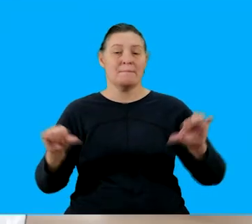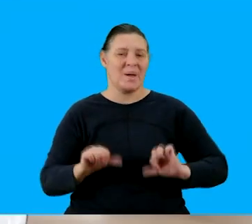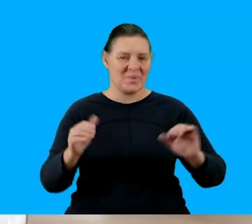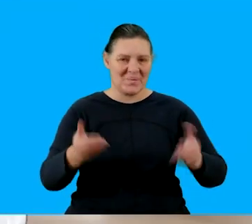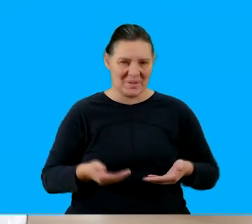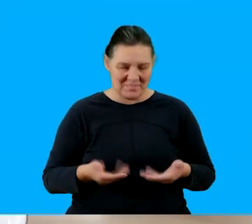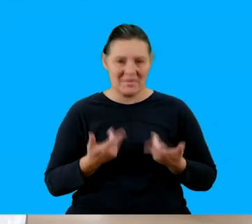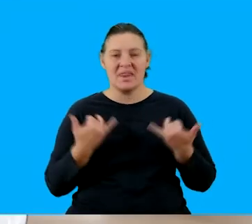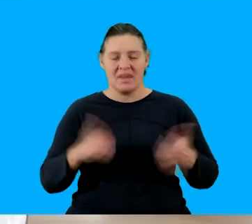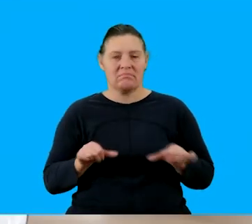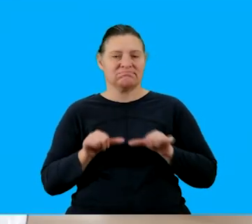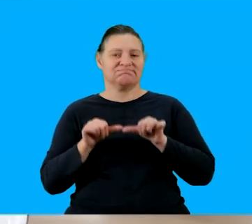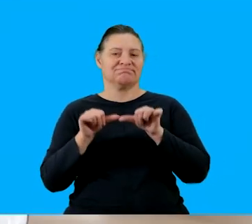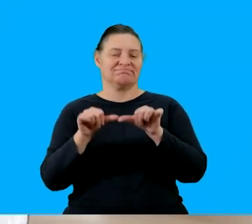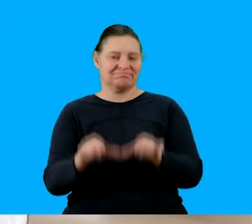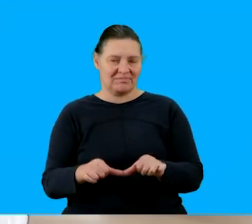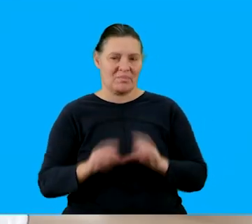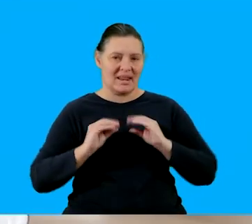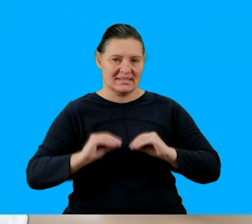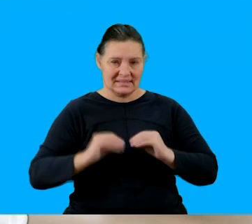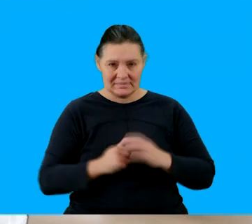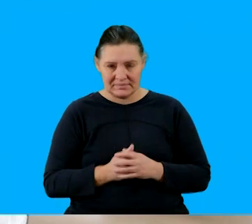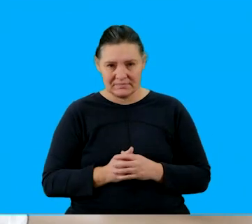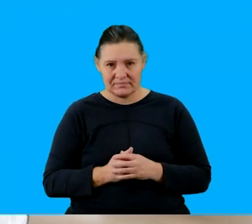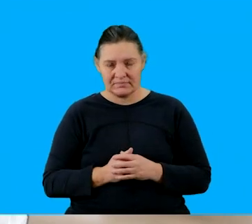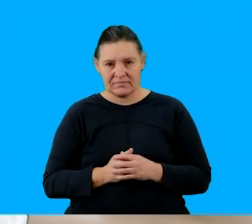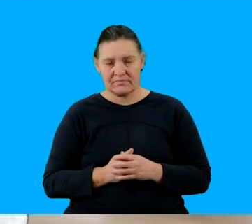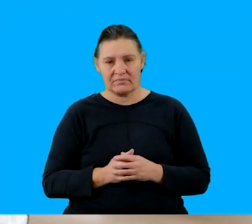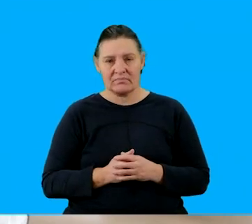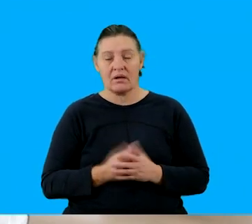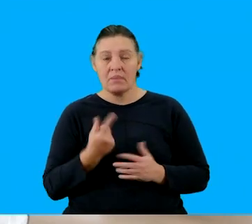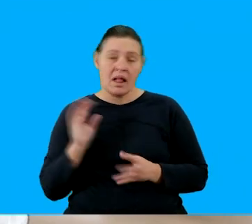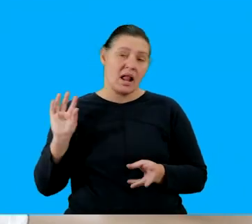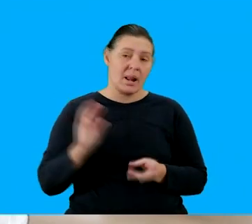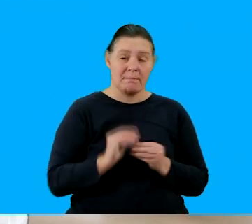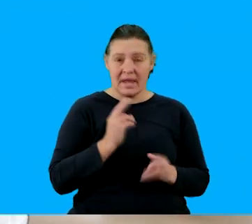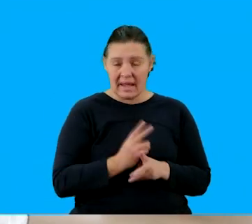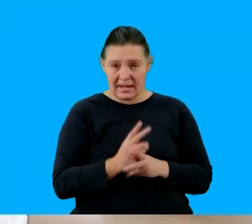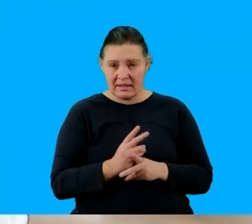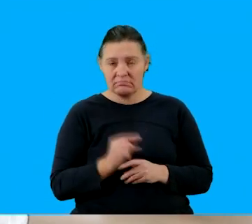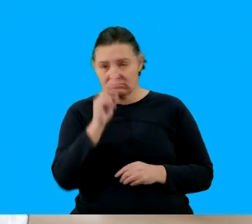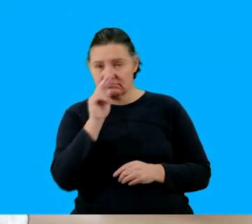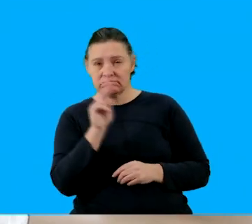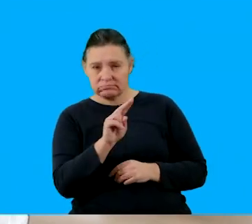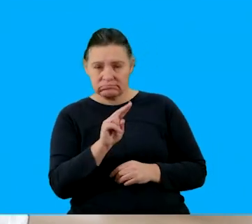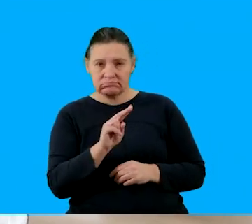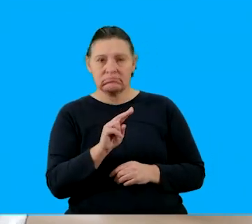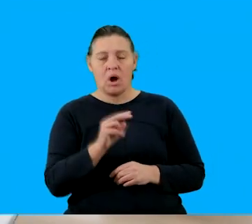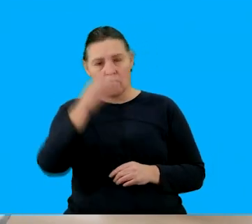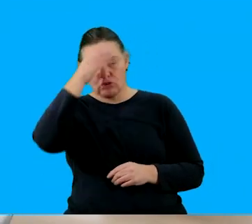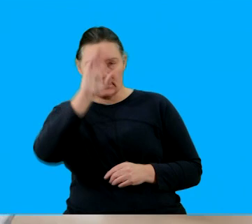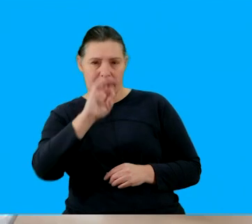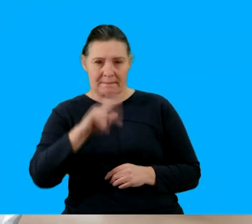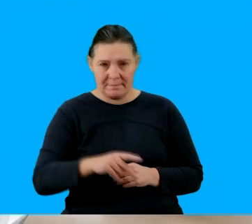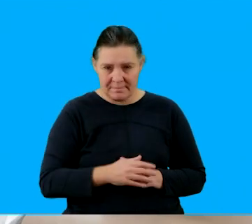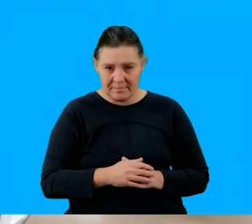Welcome back. Let us continue with our lesson. Now, we recap again. We look into our concept